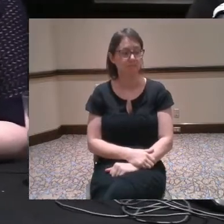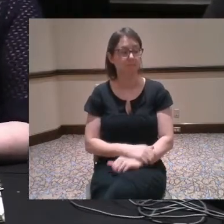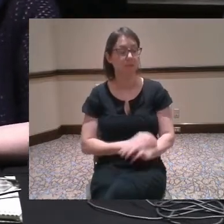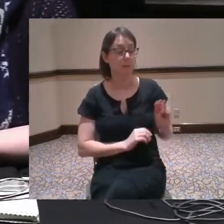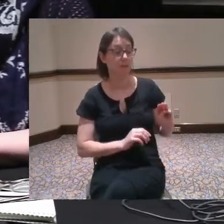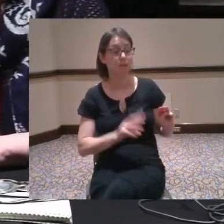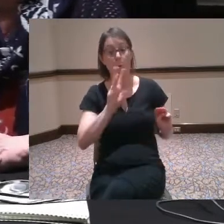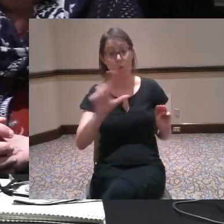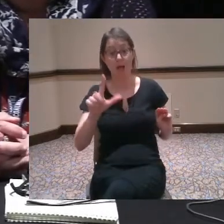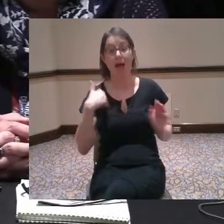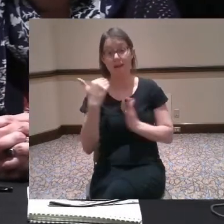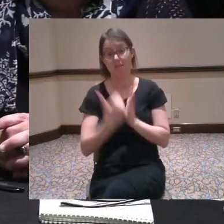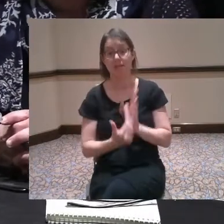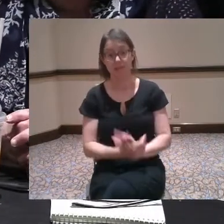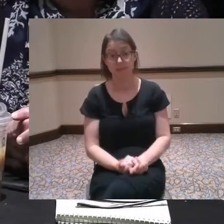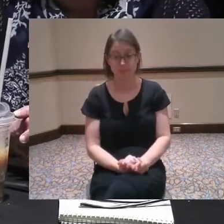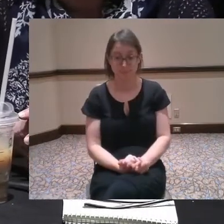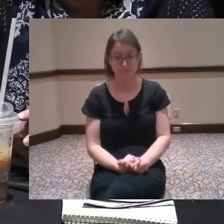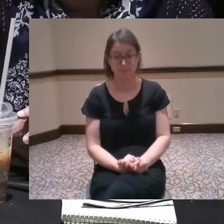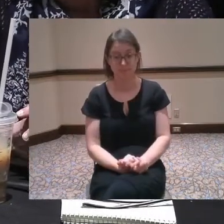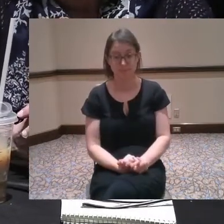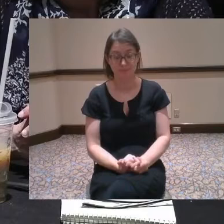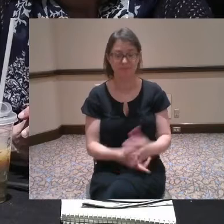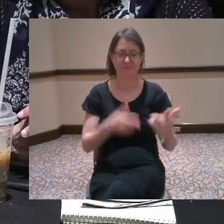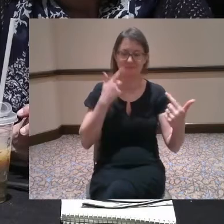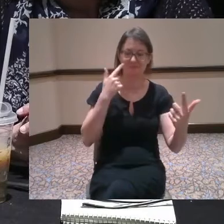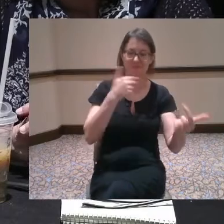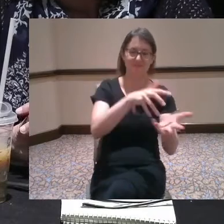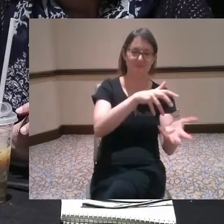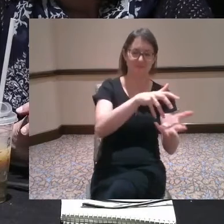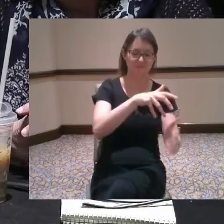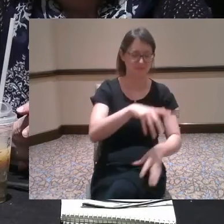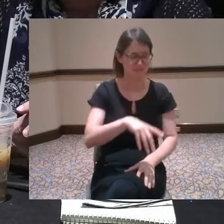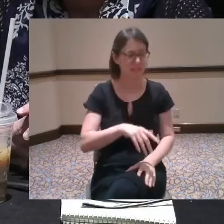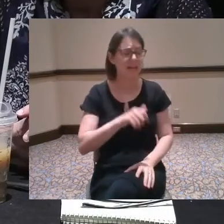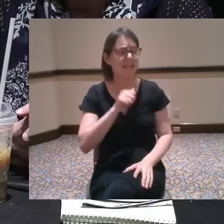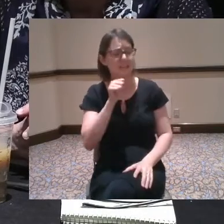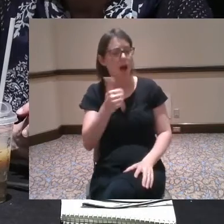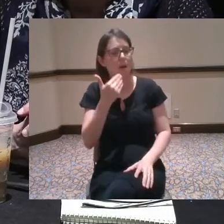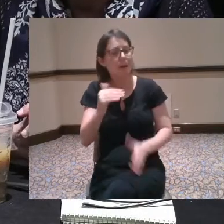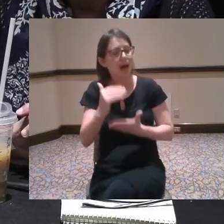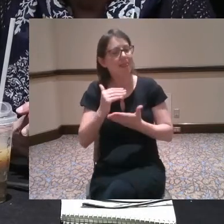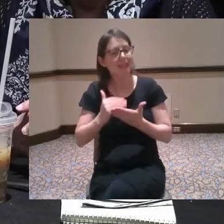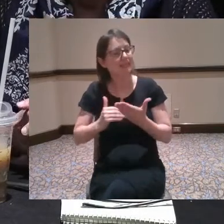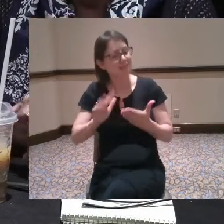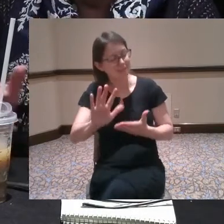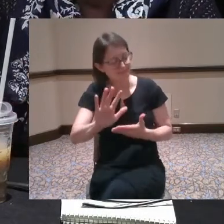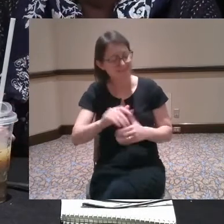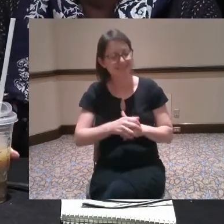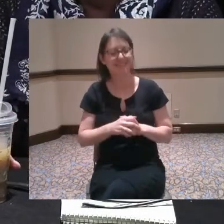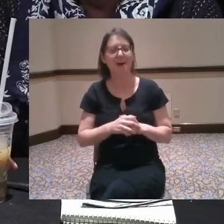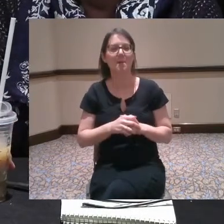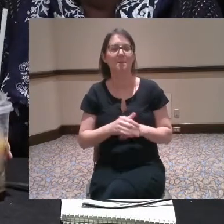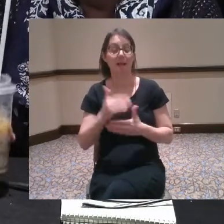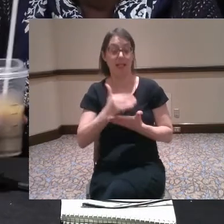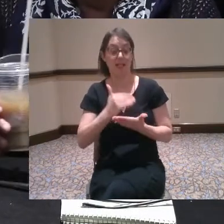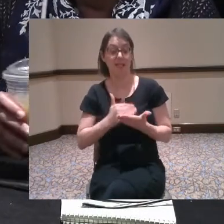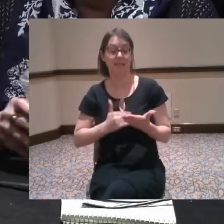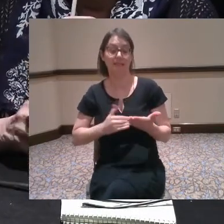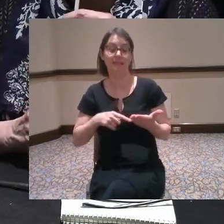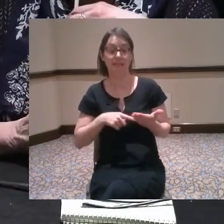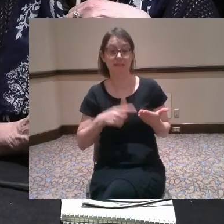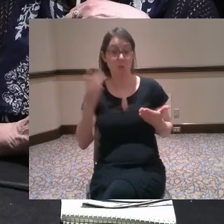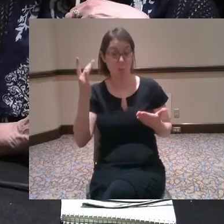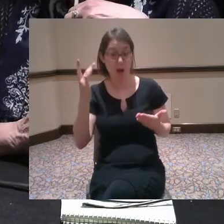Well, I have a list, but and that's not necessarily, a bad list. It's a list because